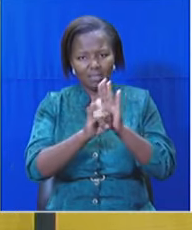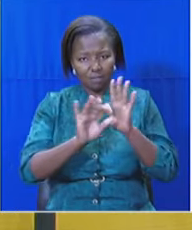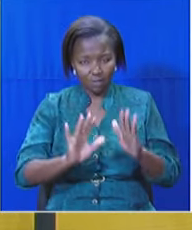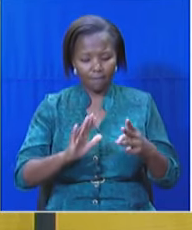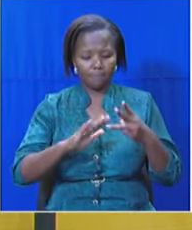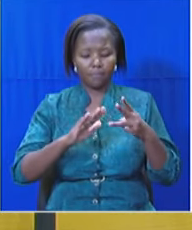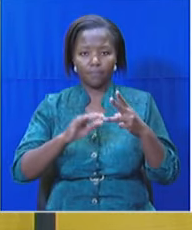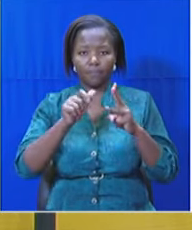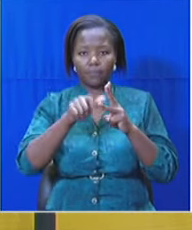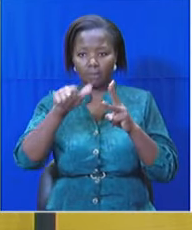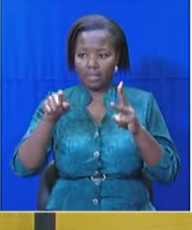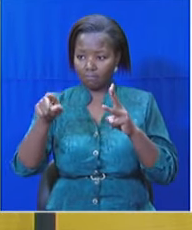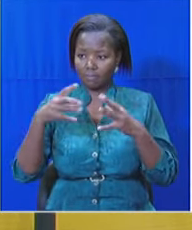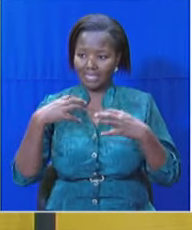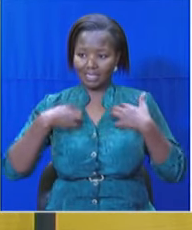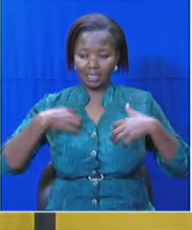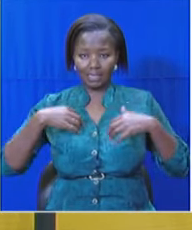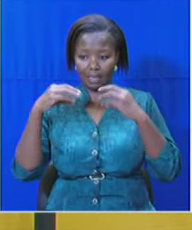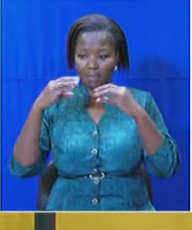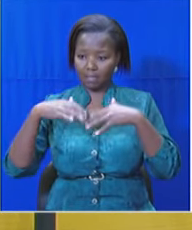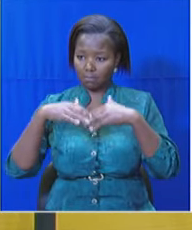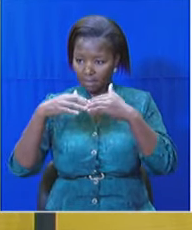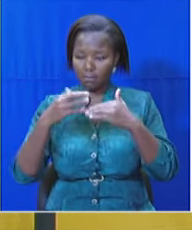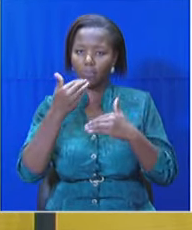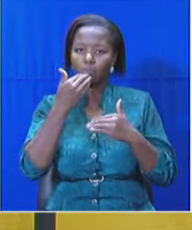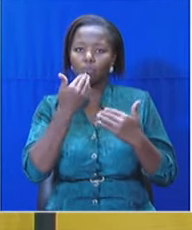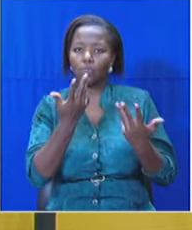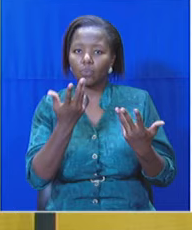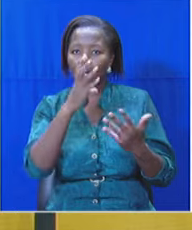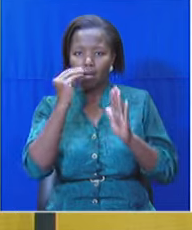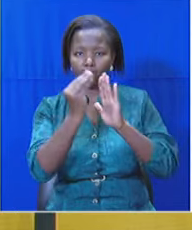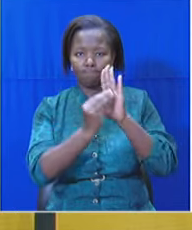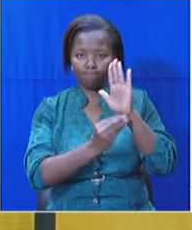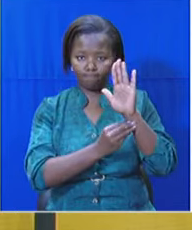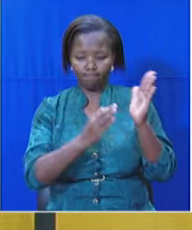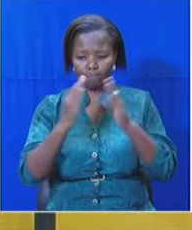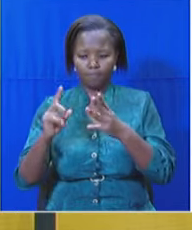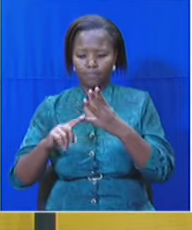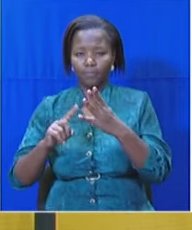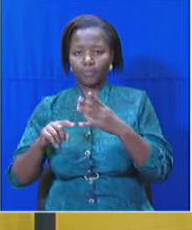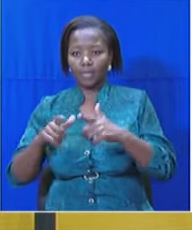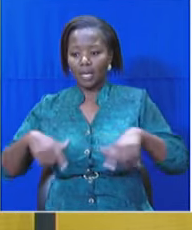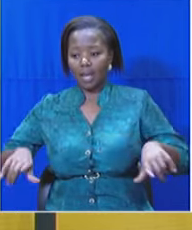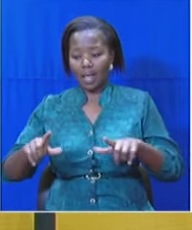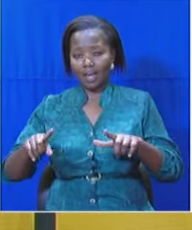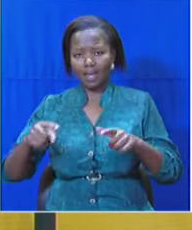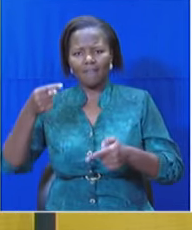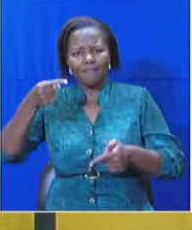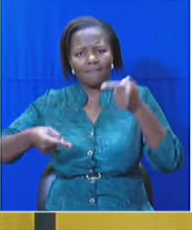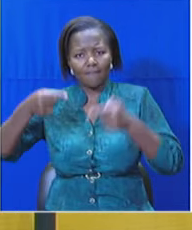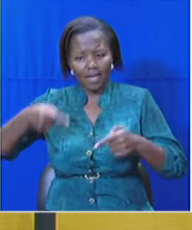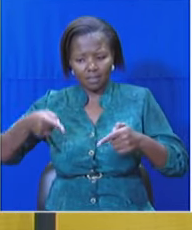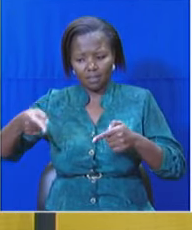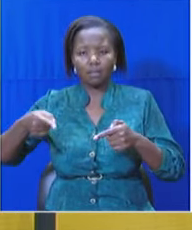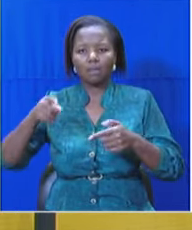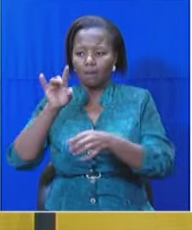potential candidates for farm allocation, advise the minister on resolving land rights conflicts. The department will